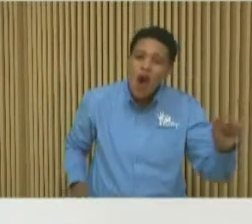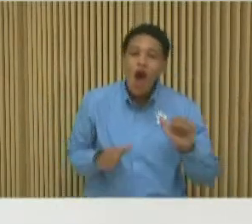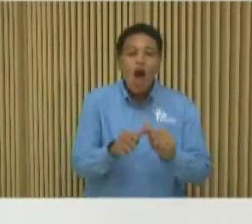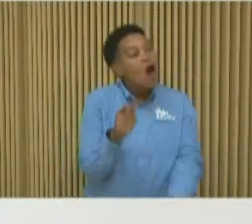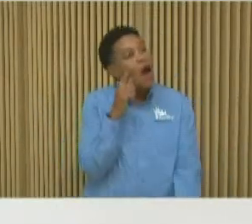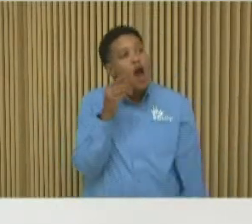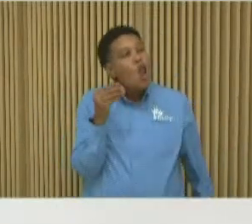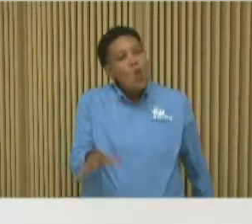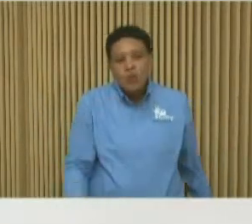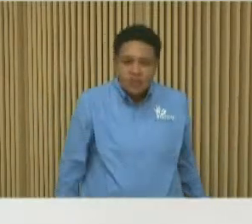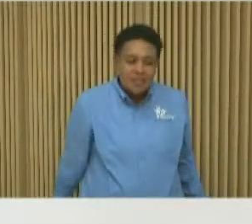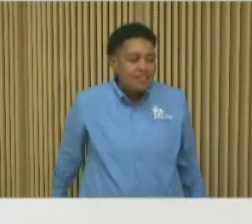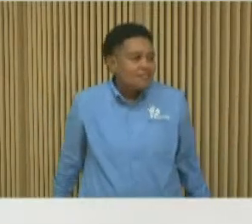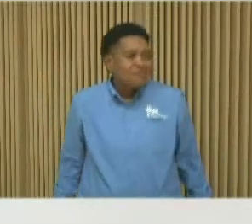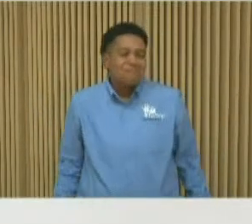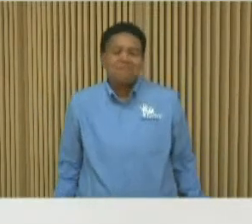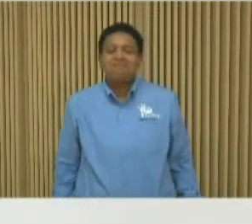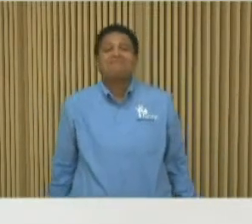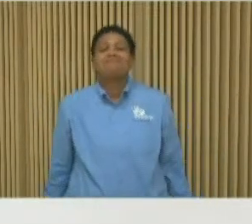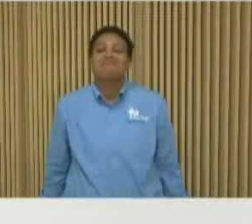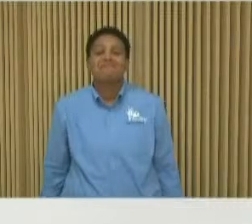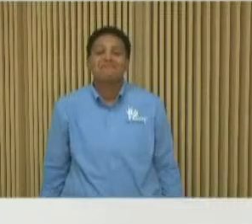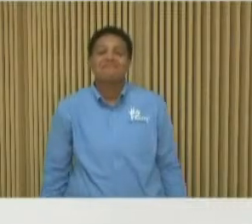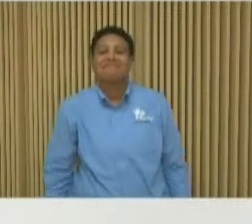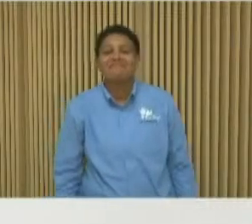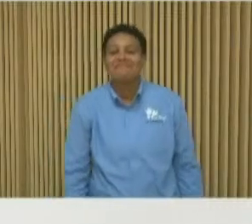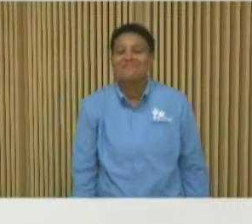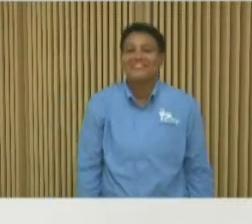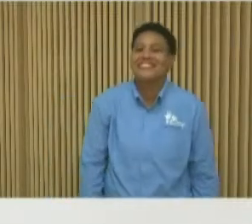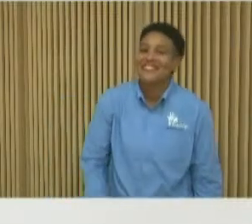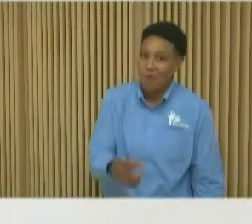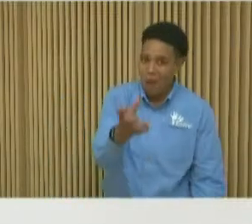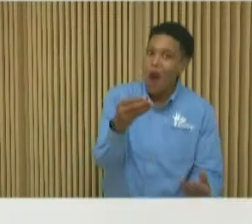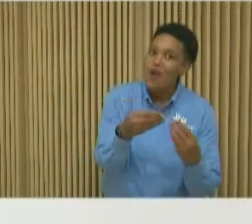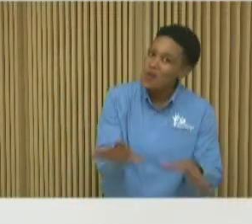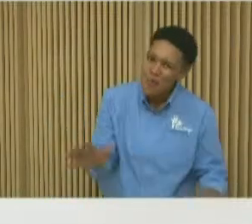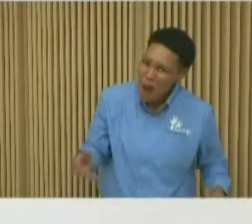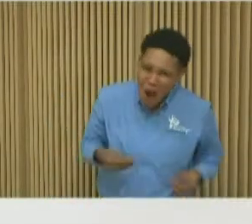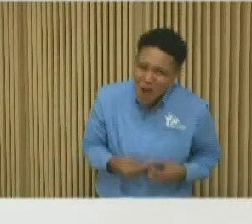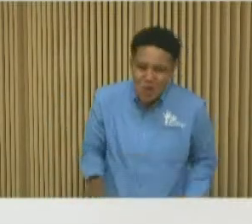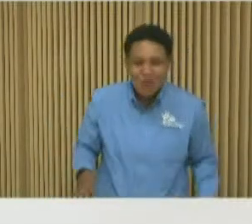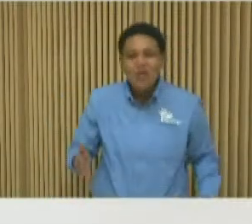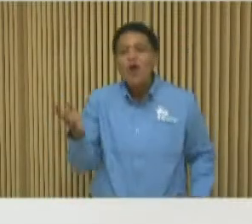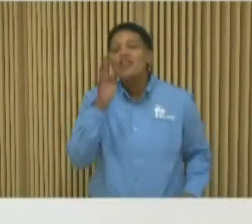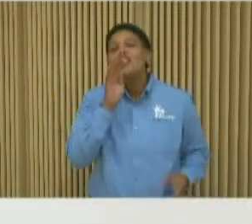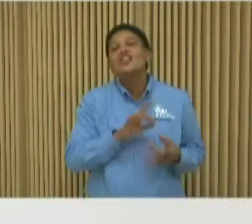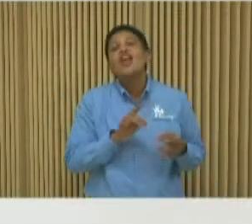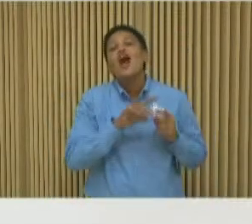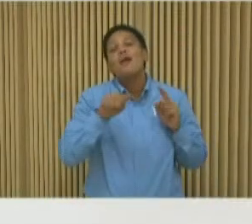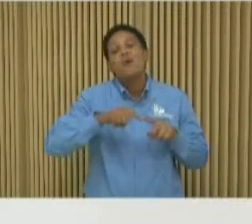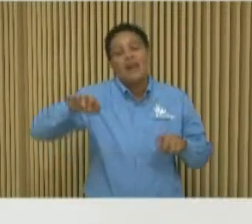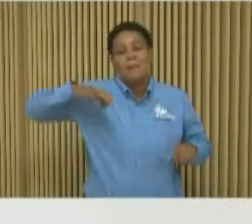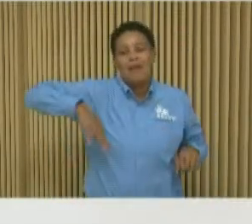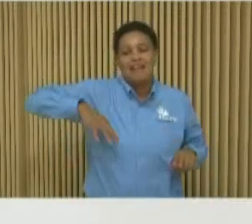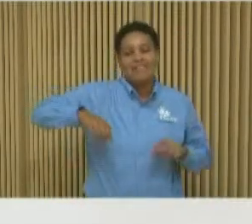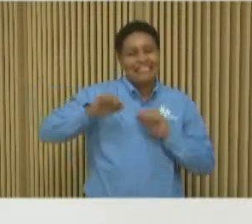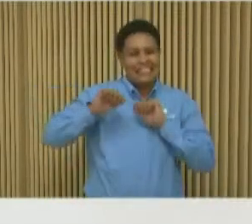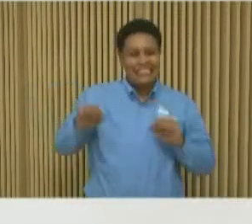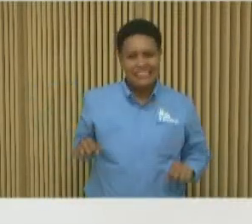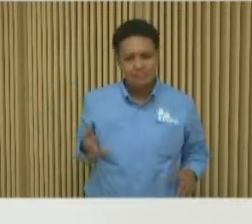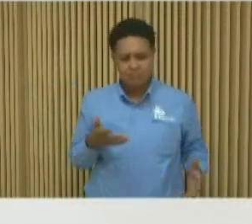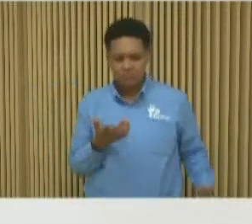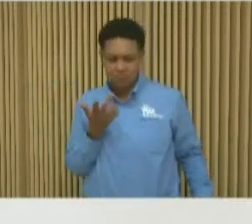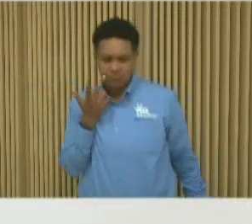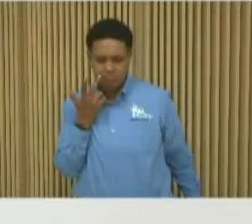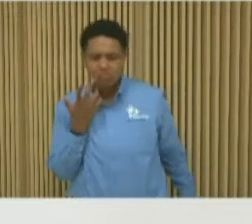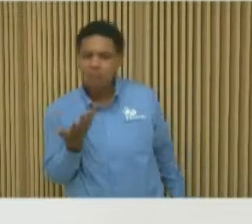lose? Because one side will lose. Mm-hmm. So when we talk about the benefit of the system, what we are saying